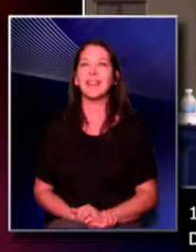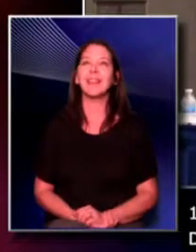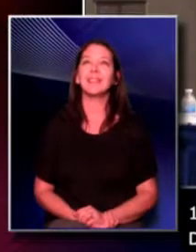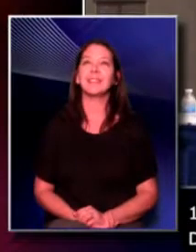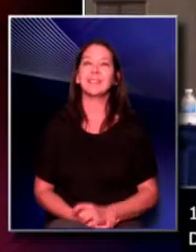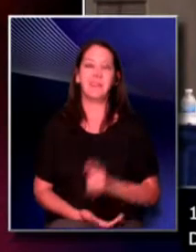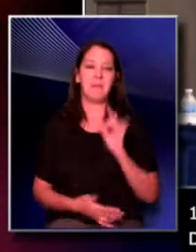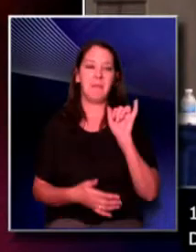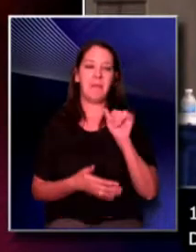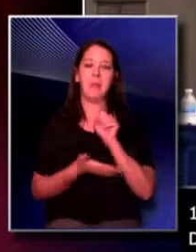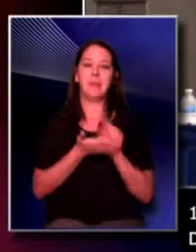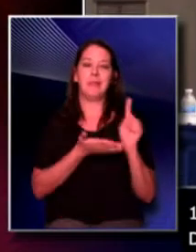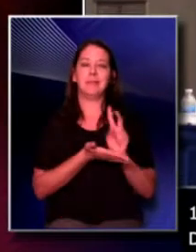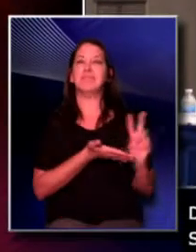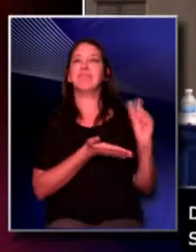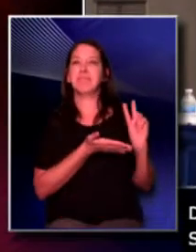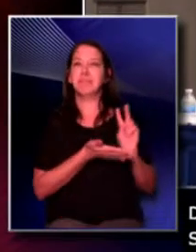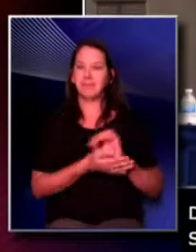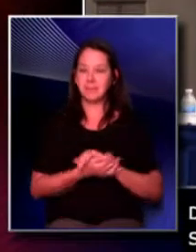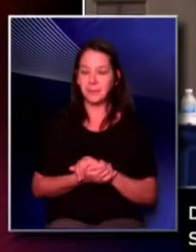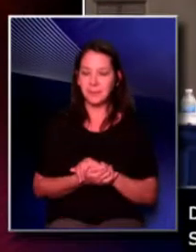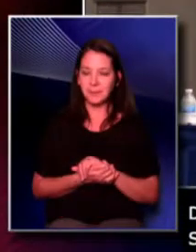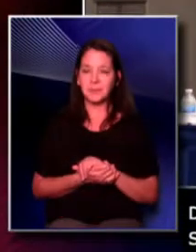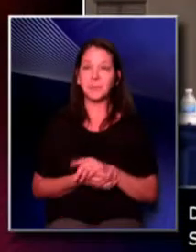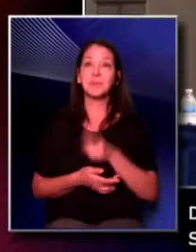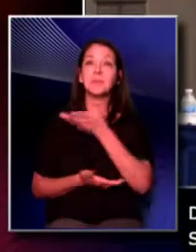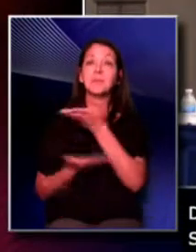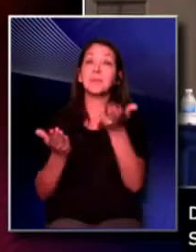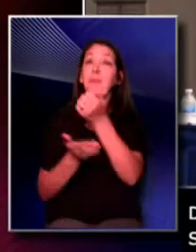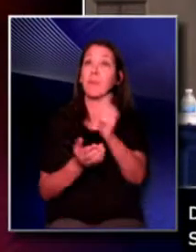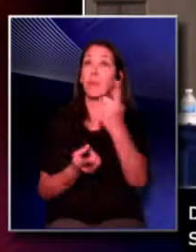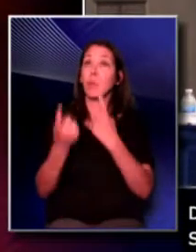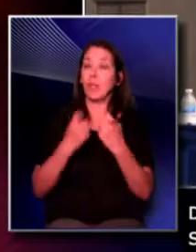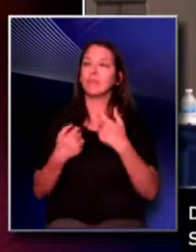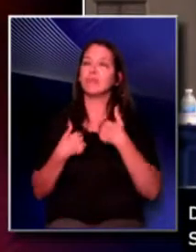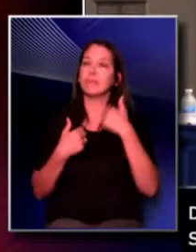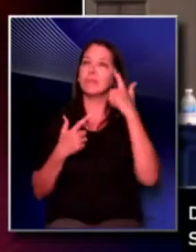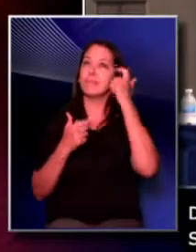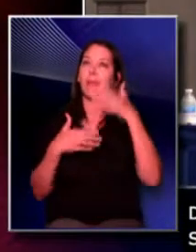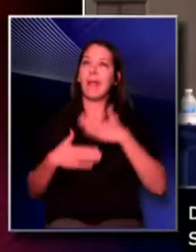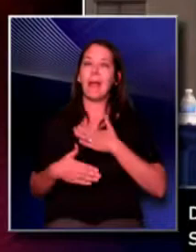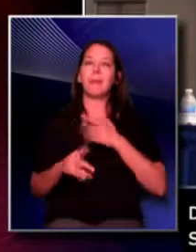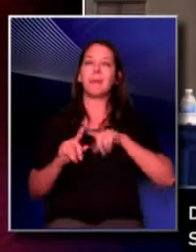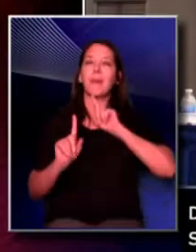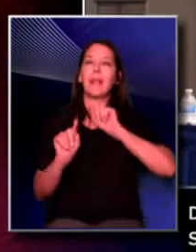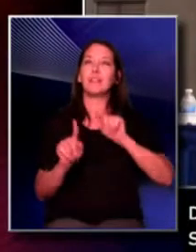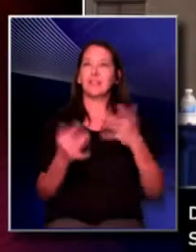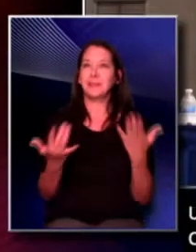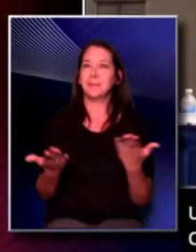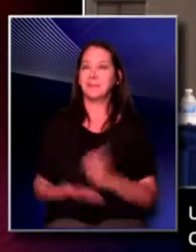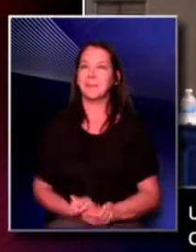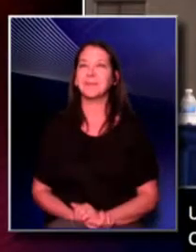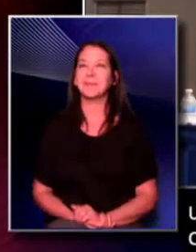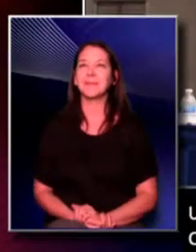back. If there are any questions, I'll be happy to field those at this time.